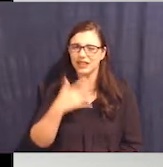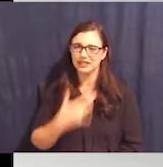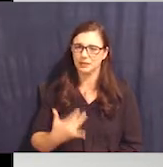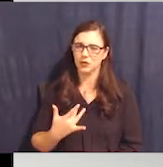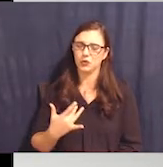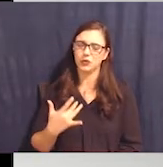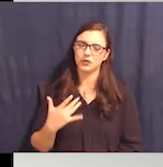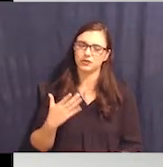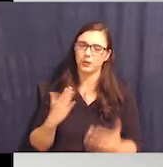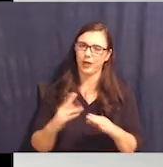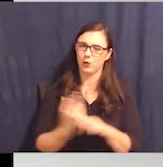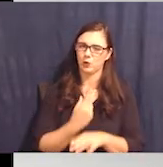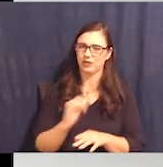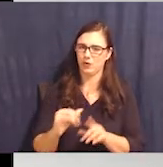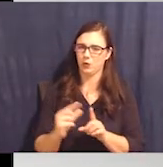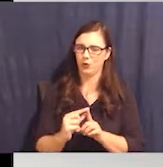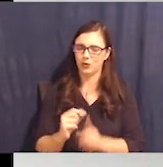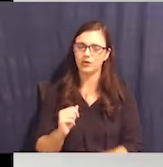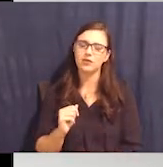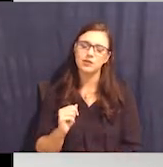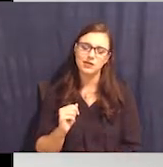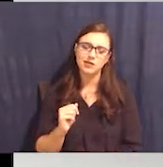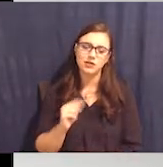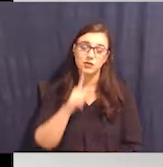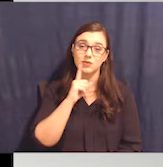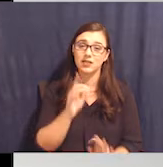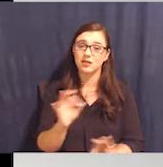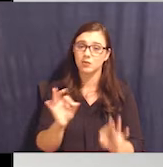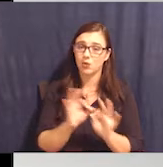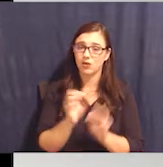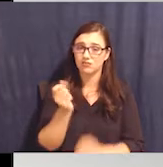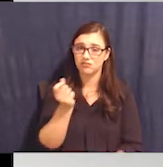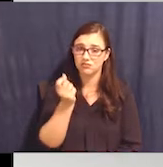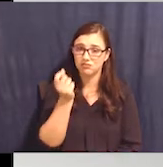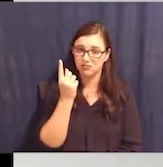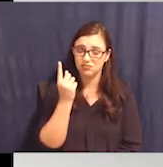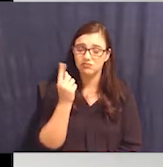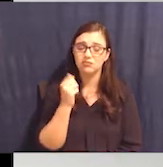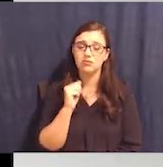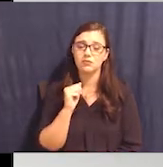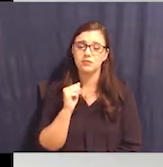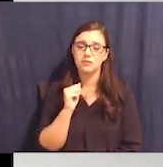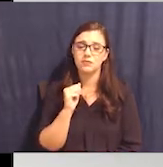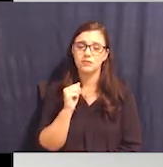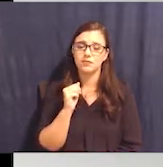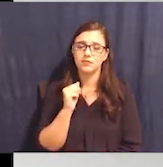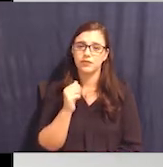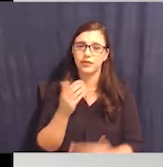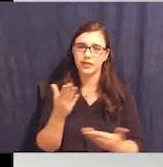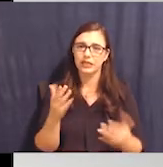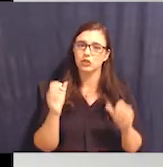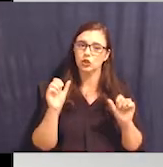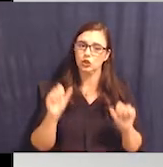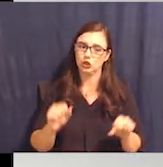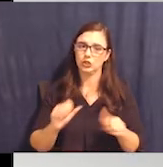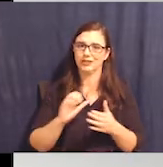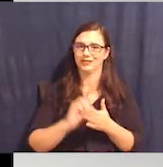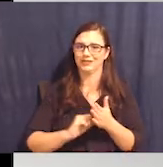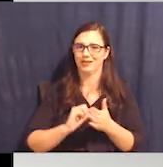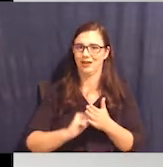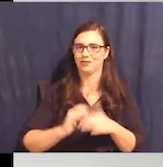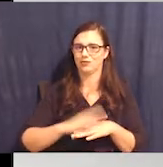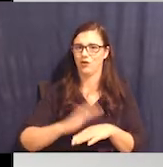in the typical sense of the word. So it's really important to understand what things could